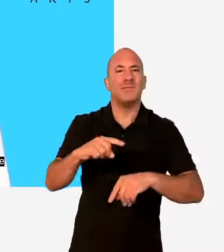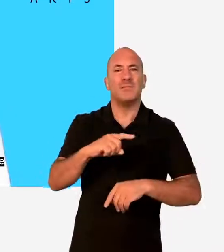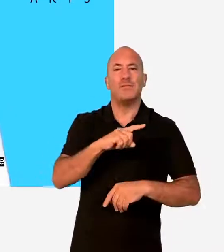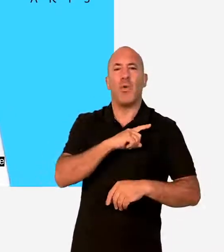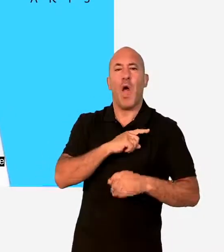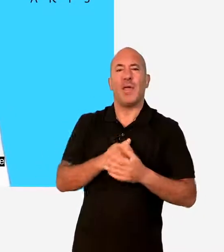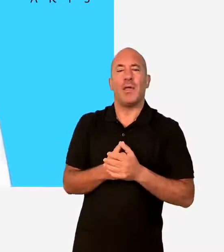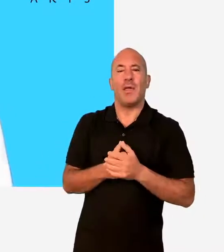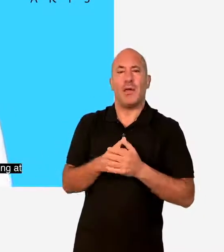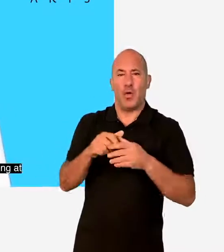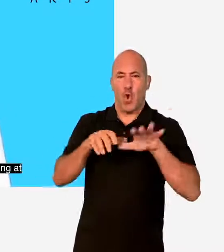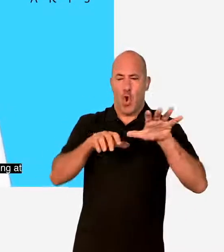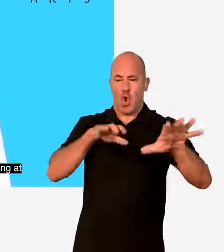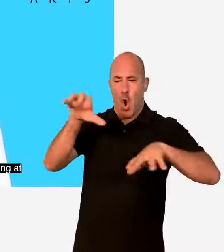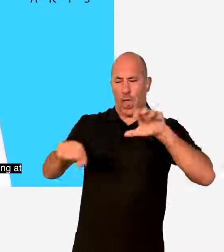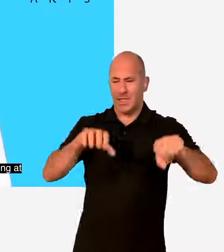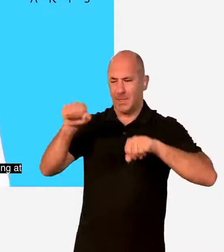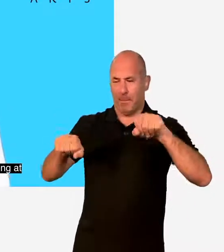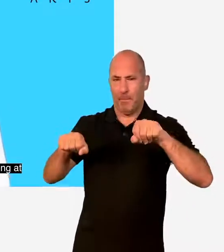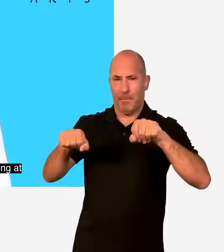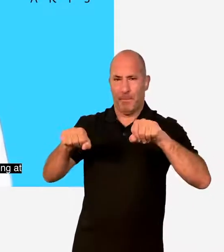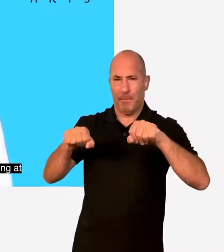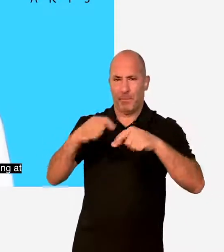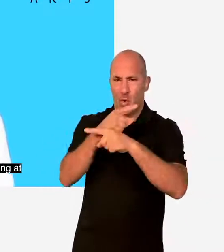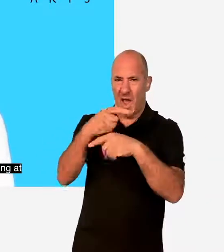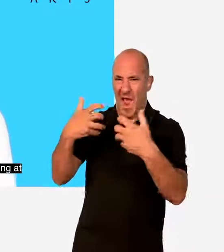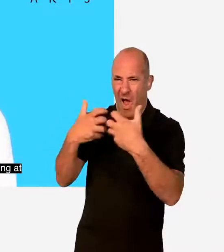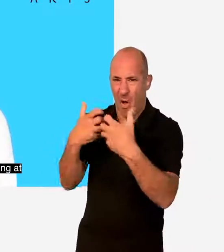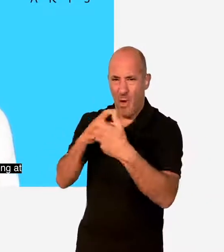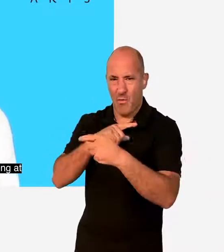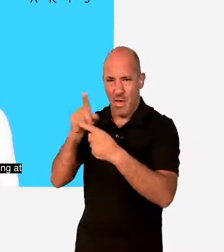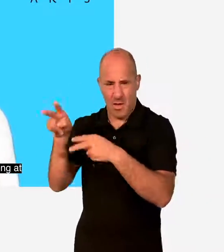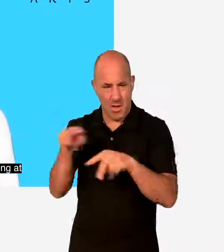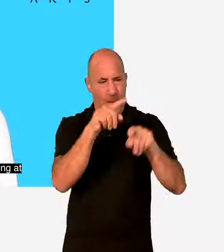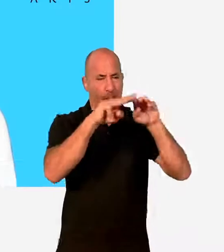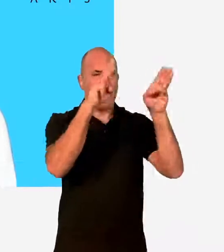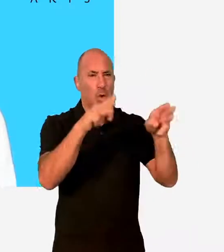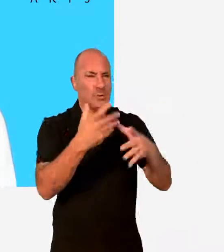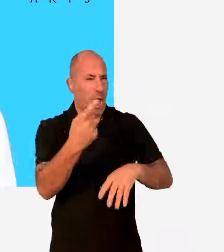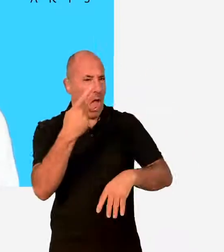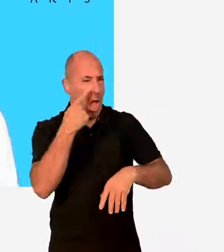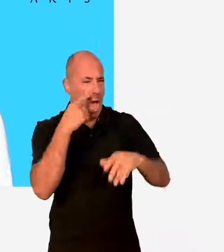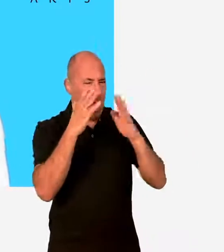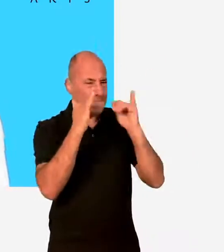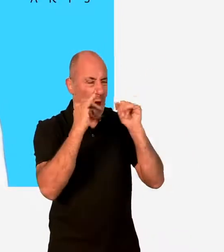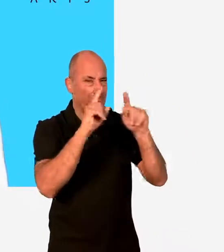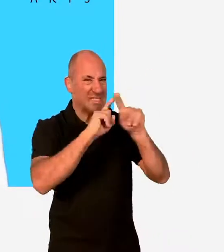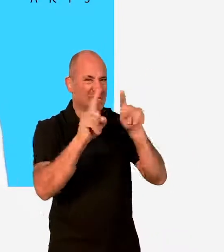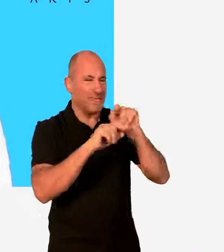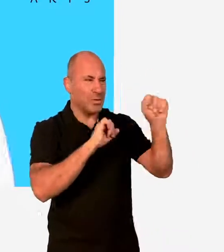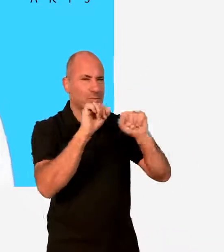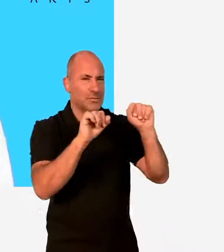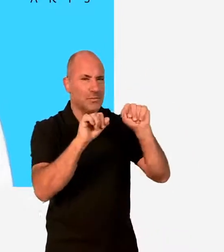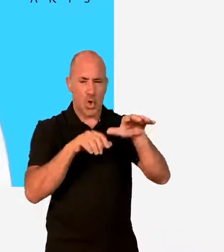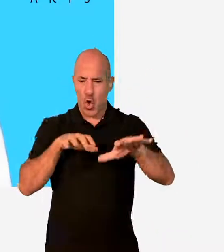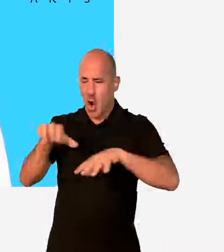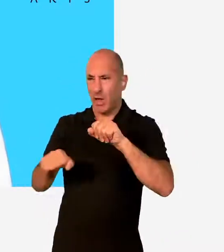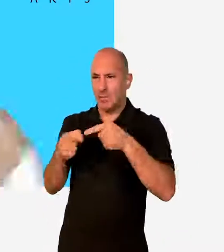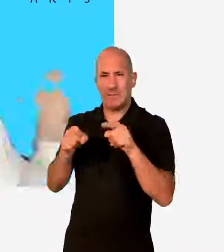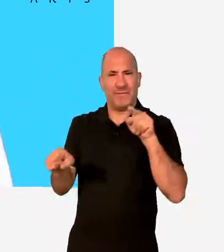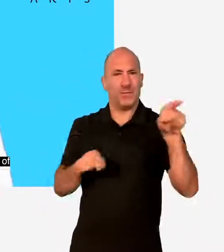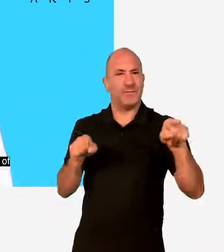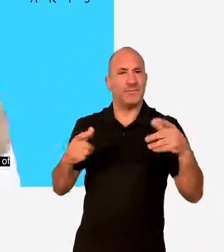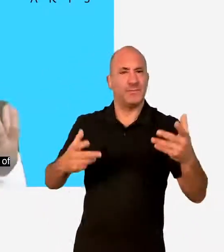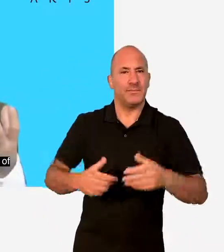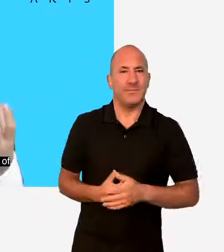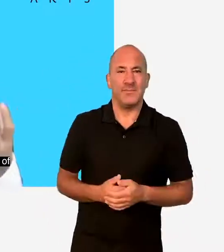conversation because how do you have a discussion about colonialism when you're looking at experimental work in a